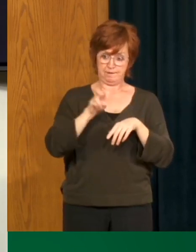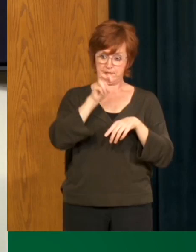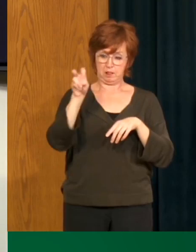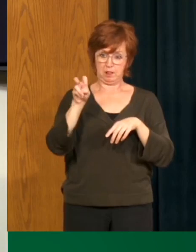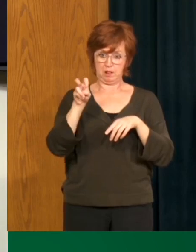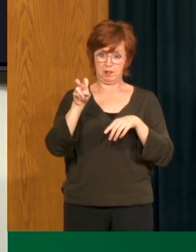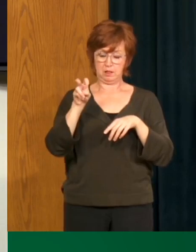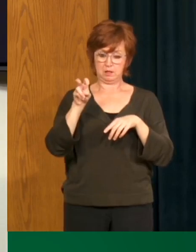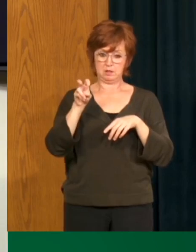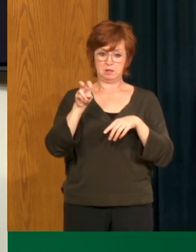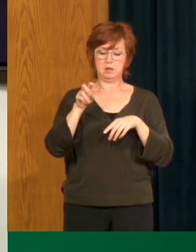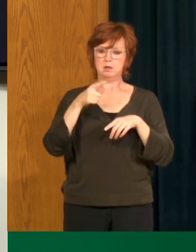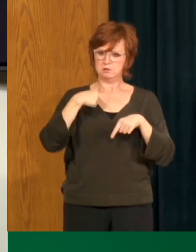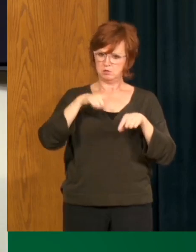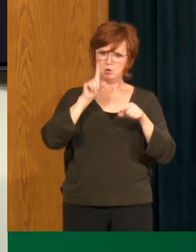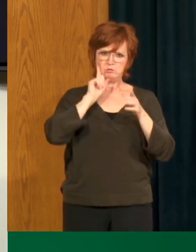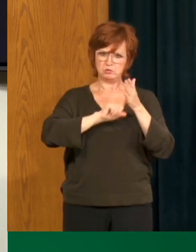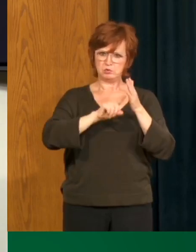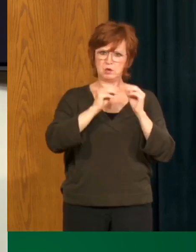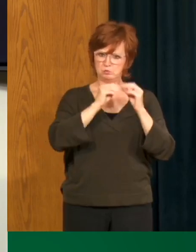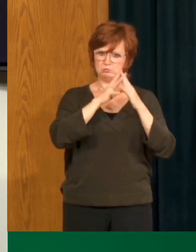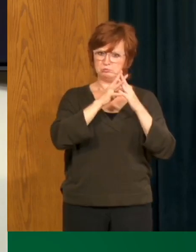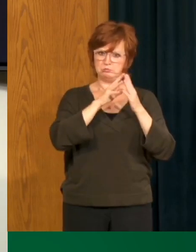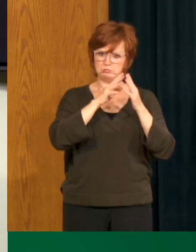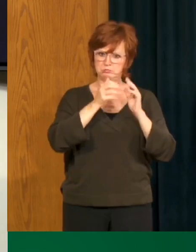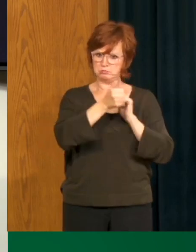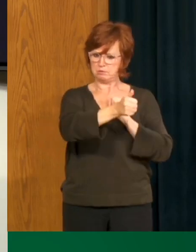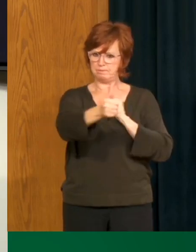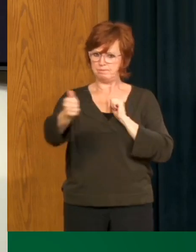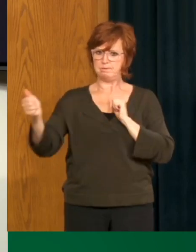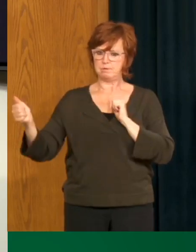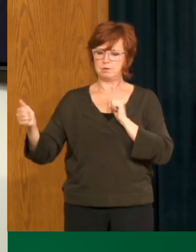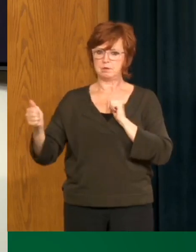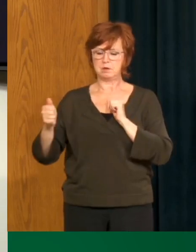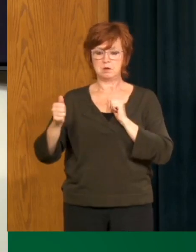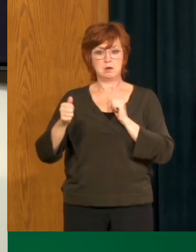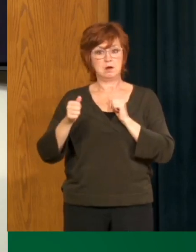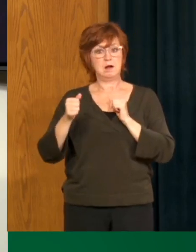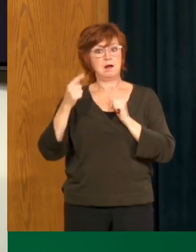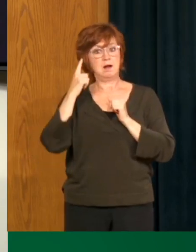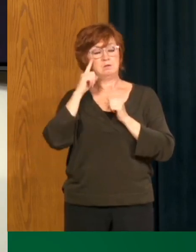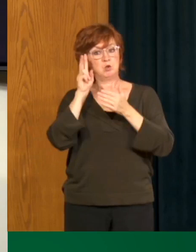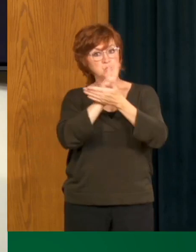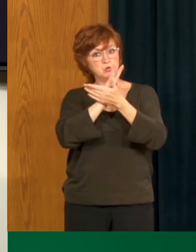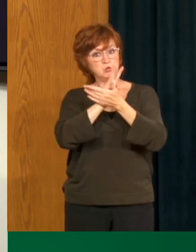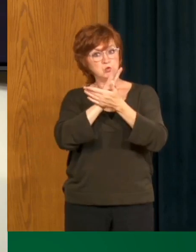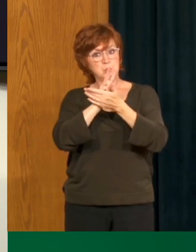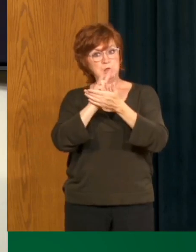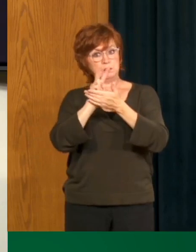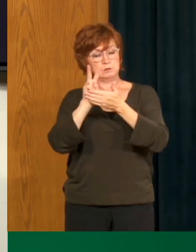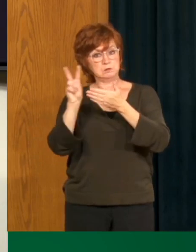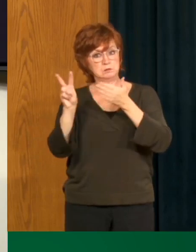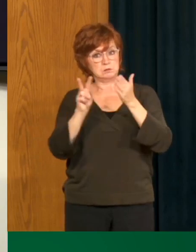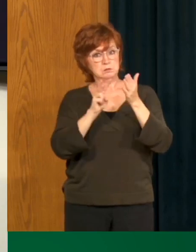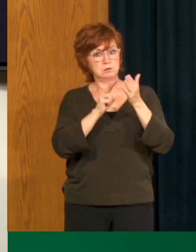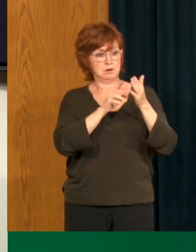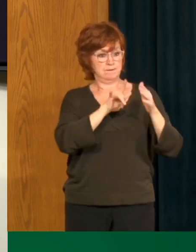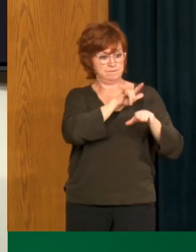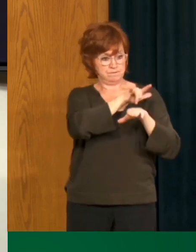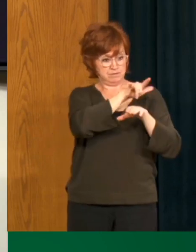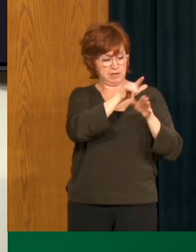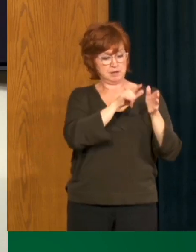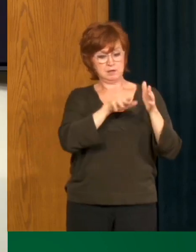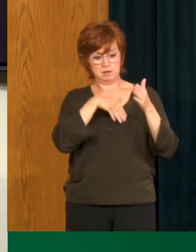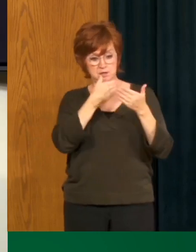air travel, every 2 or 3 days, go online to check both the provincial and federal list to see